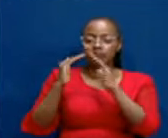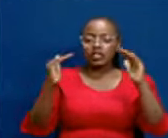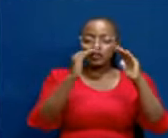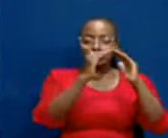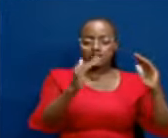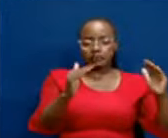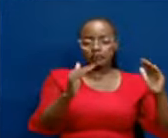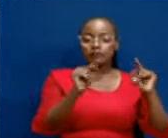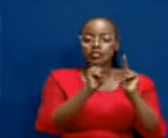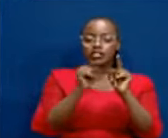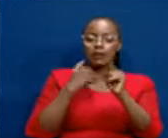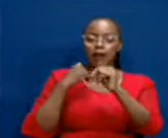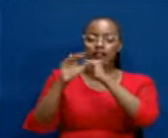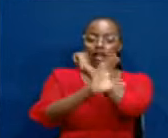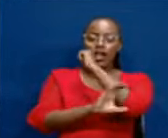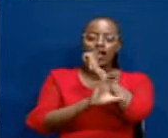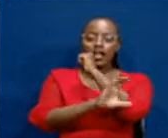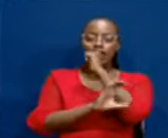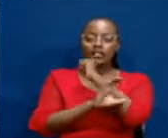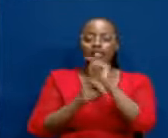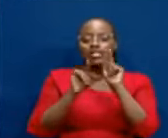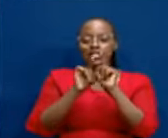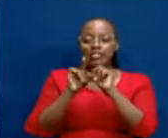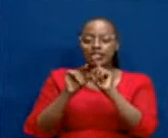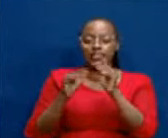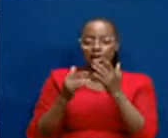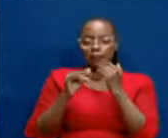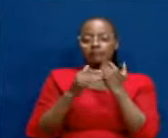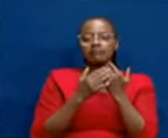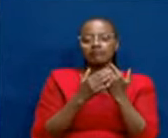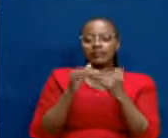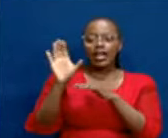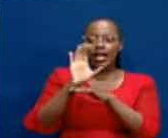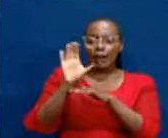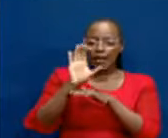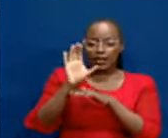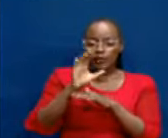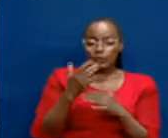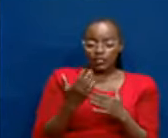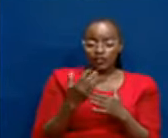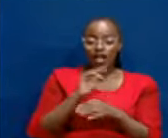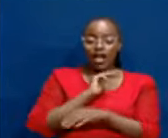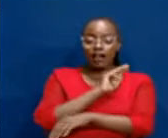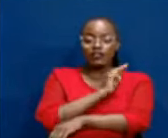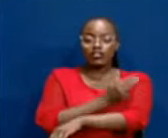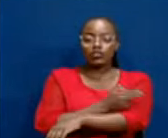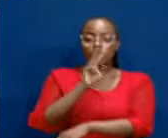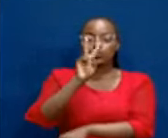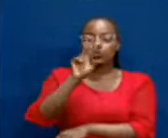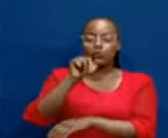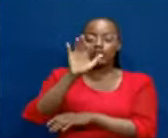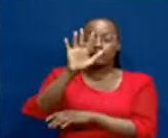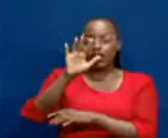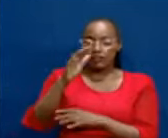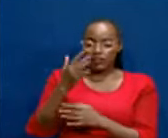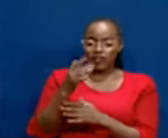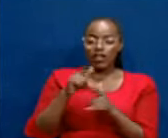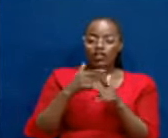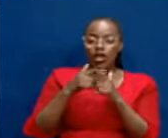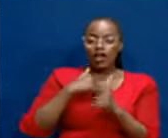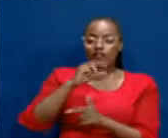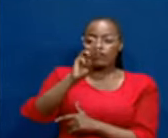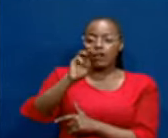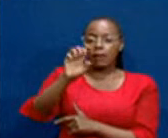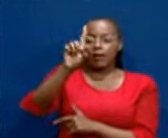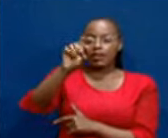You have got a country like even Cameroon, 1.5%. You have Nigeria, 2.5%. You have got Mexico, it's